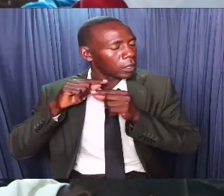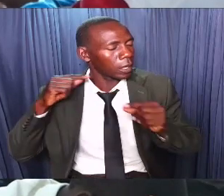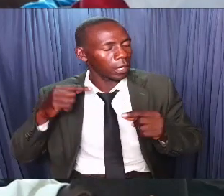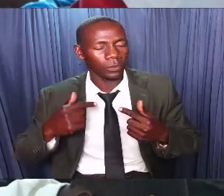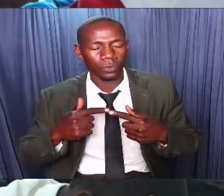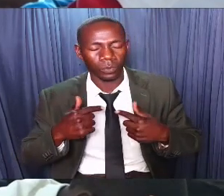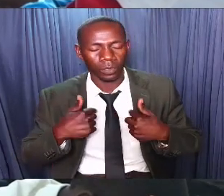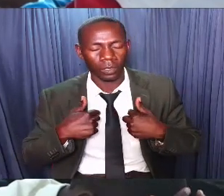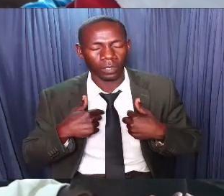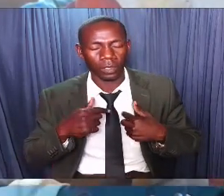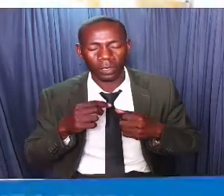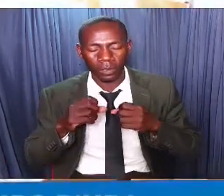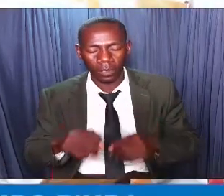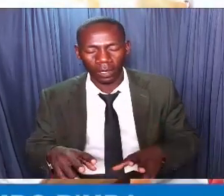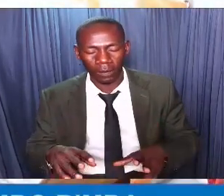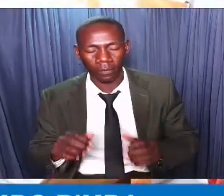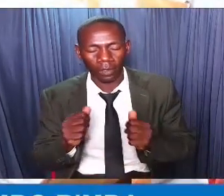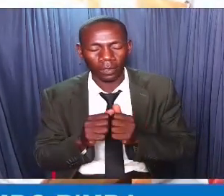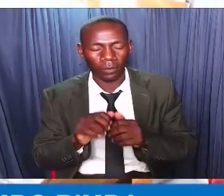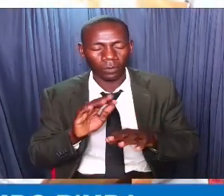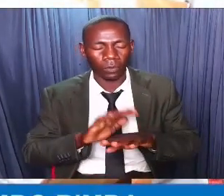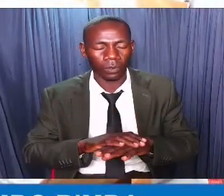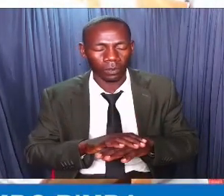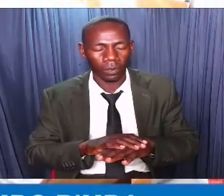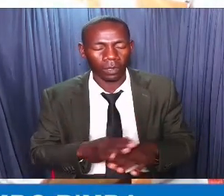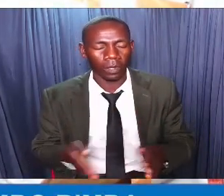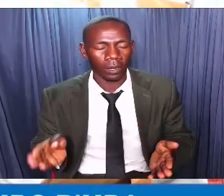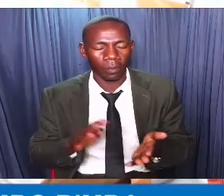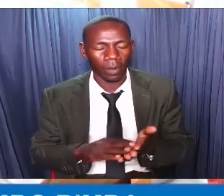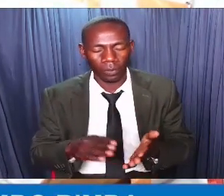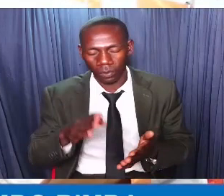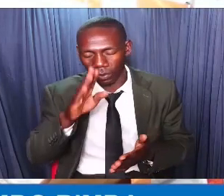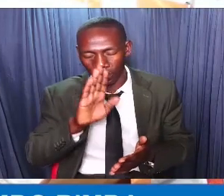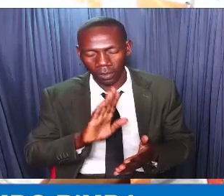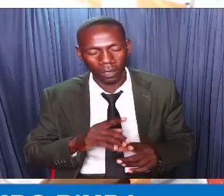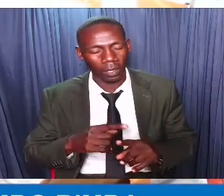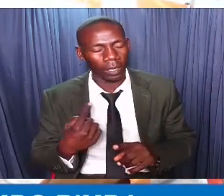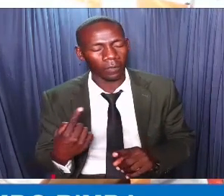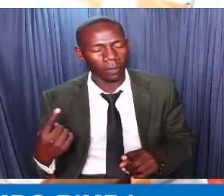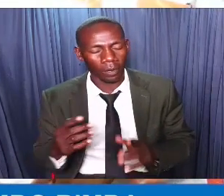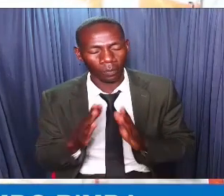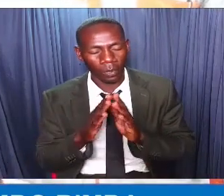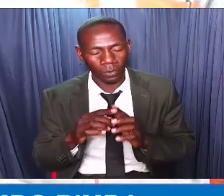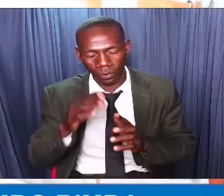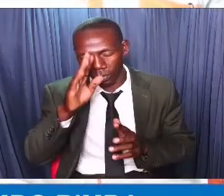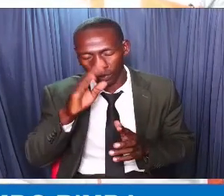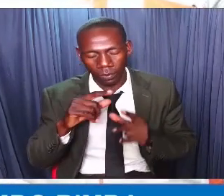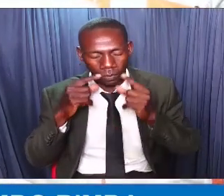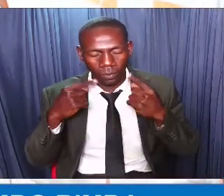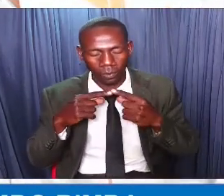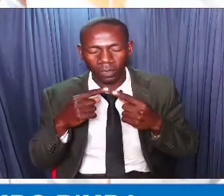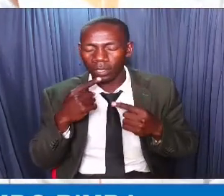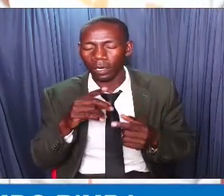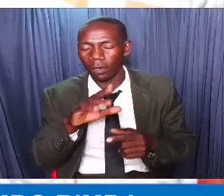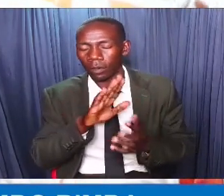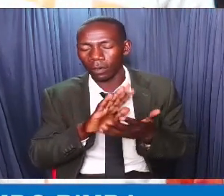He was slaughtered for. Hakuachwa bila mema. He was not left without. Rudie Mungu. Return to God. Kila mmoja amuombe Bwana. Everybody to pray to the Lord. Kwa kinywa chako mwambie Bwana